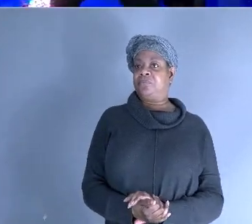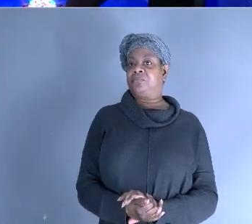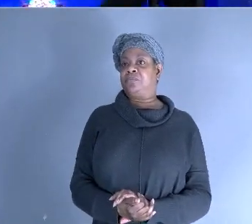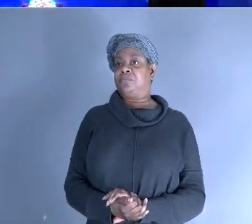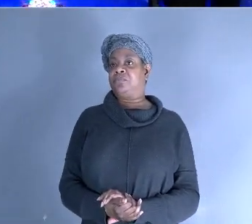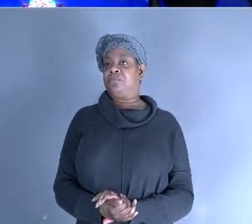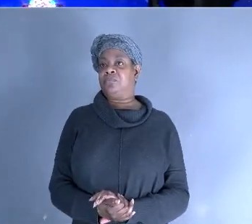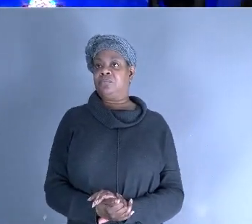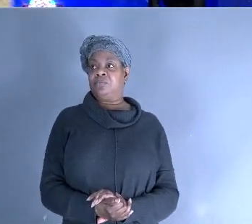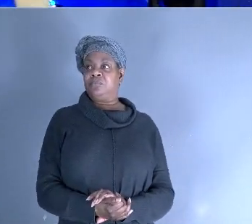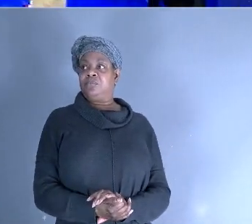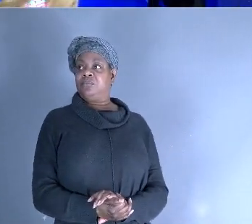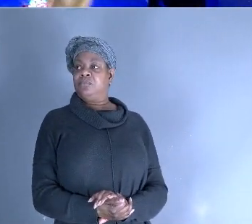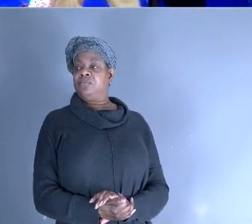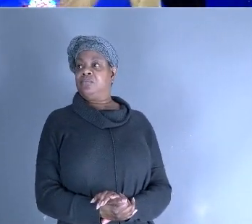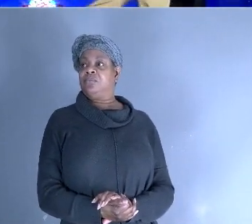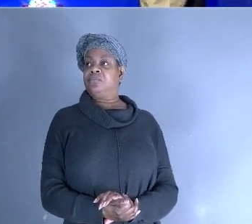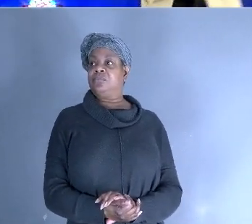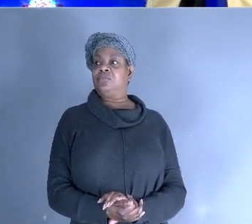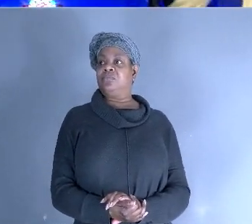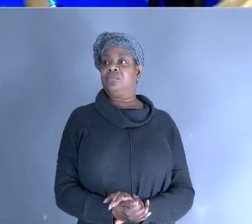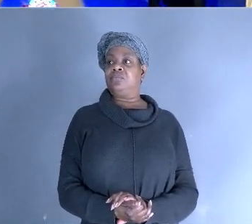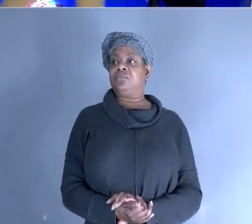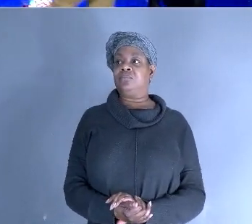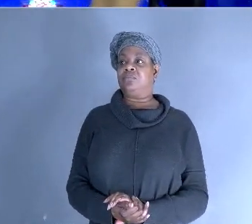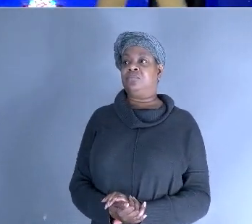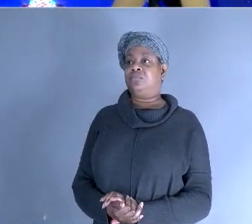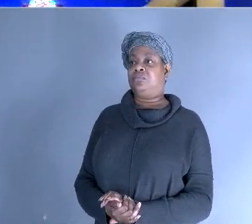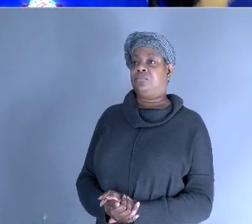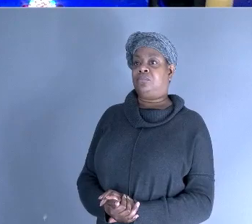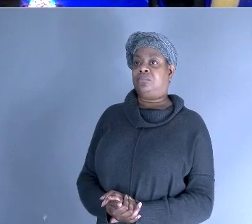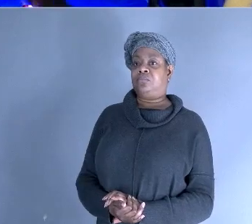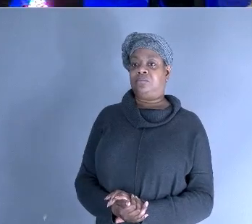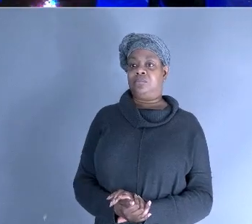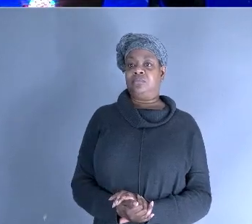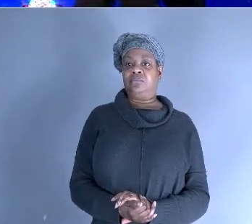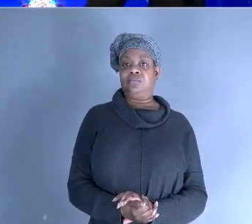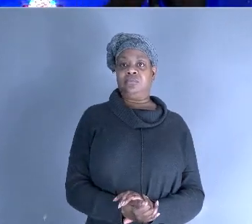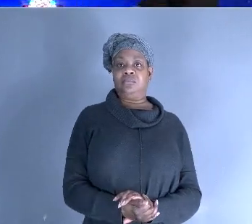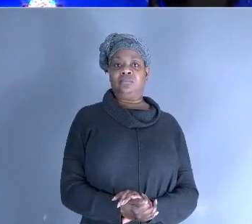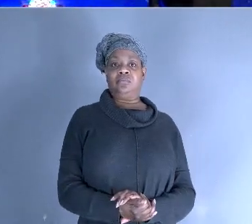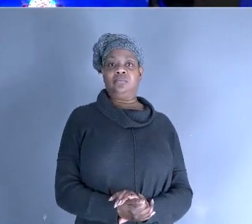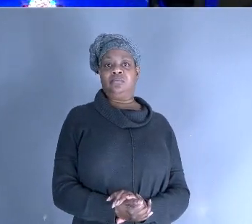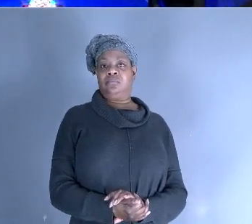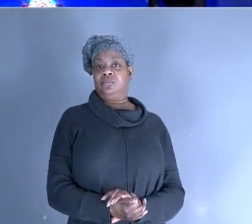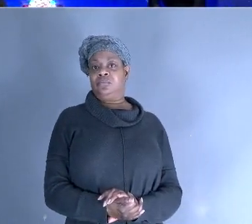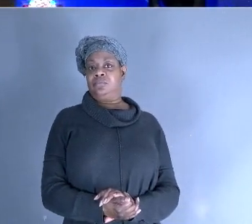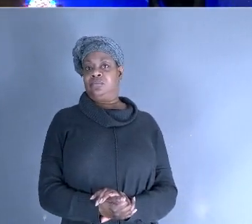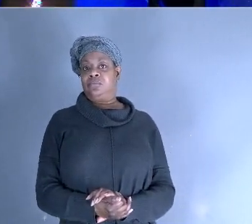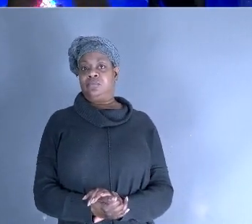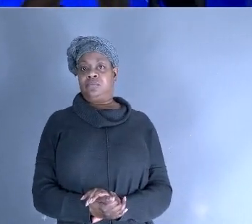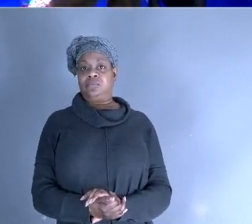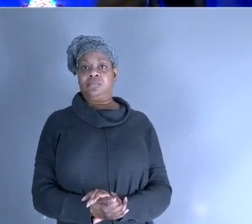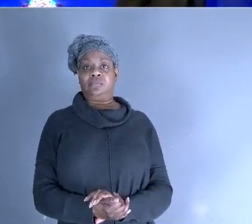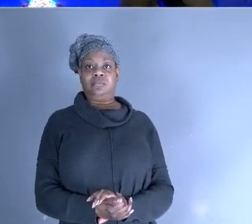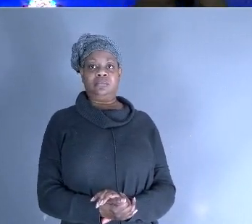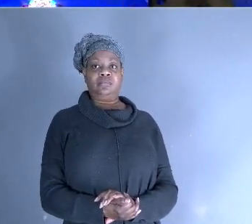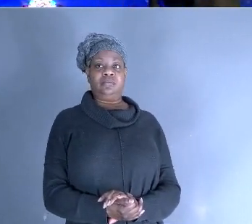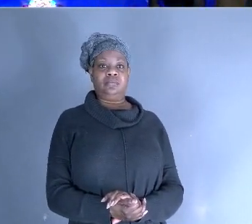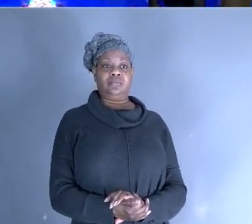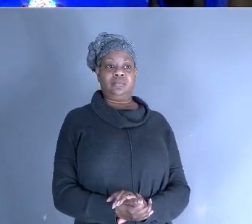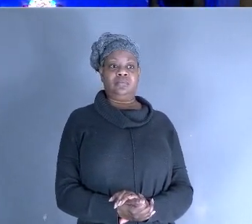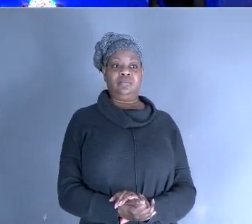From pole. There you go. Very good. One, two, three, four, five, six, seven, eight,